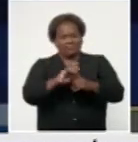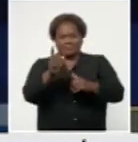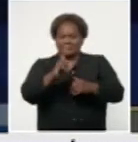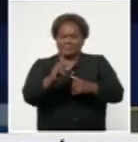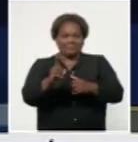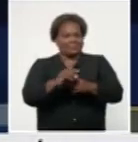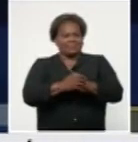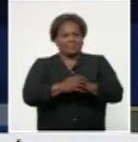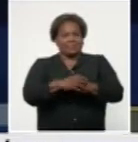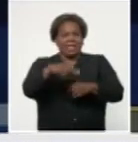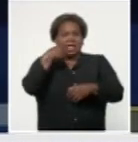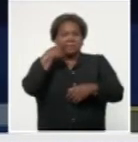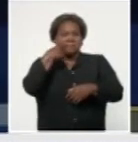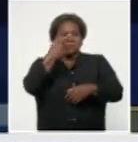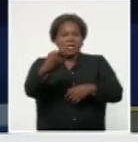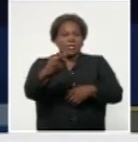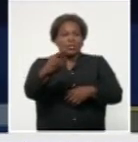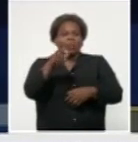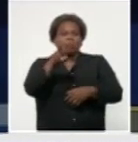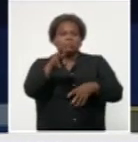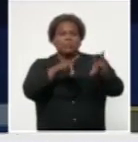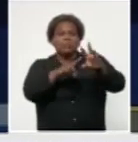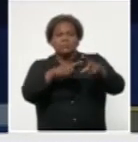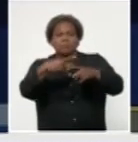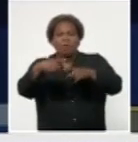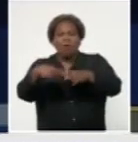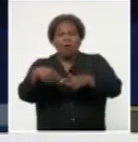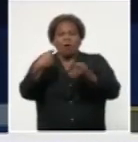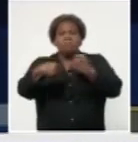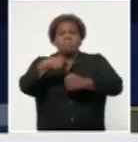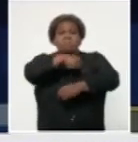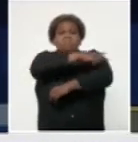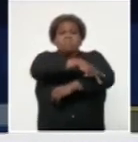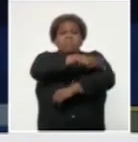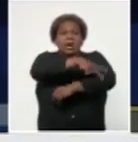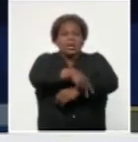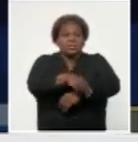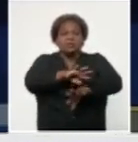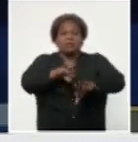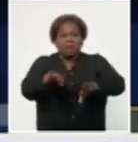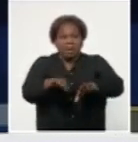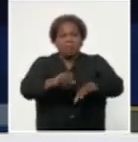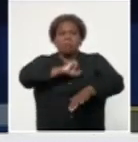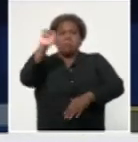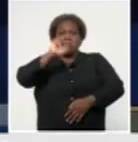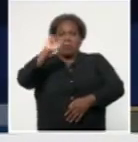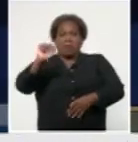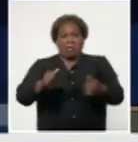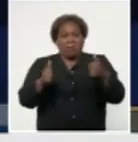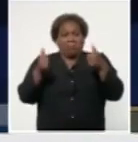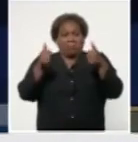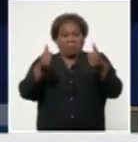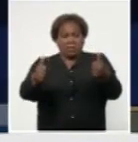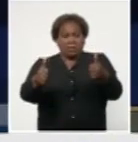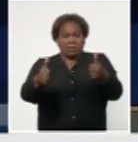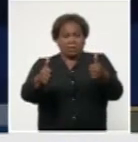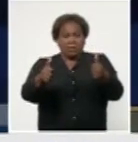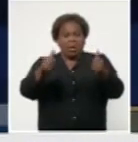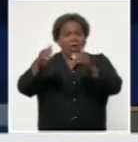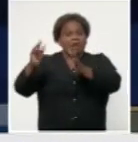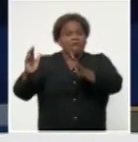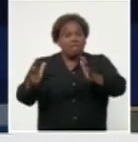In the world, the same 185 countries remain reporting cases of COVID-19, and